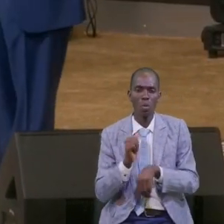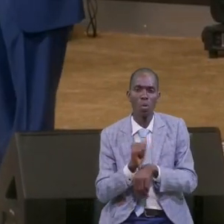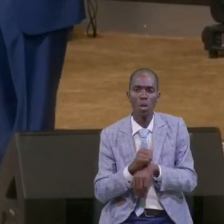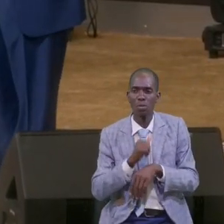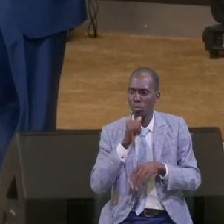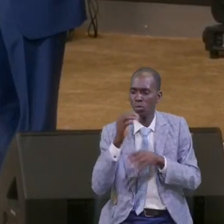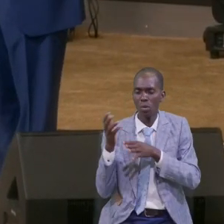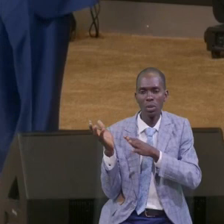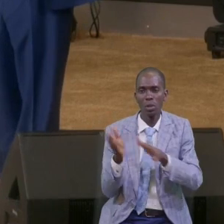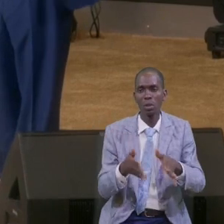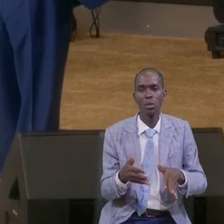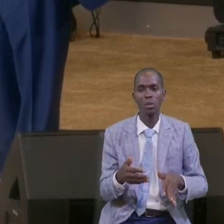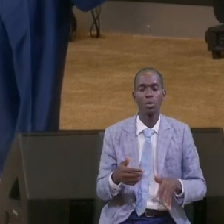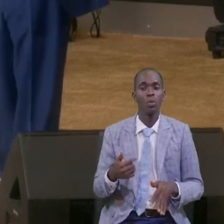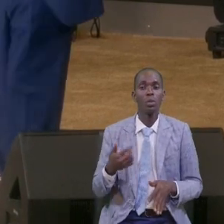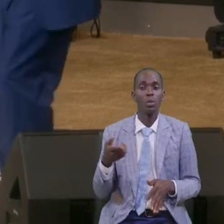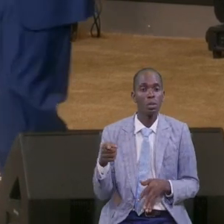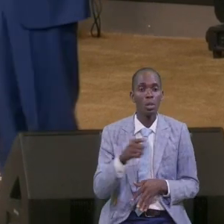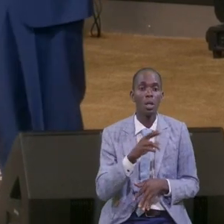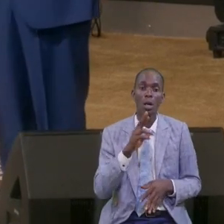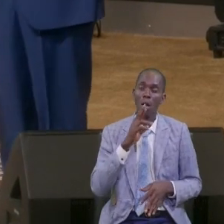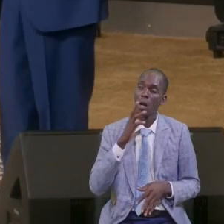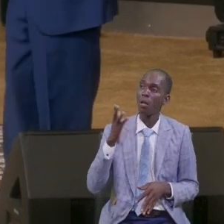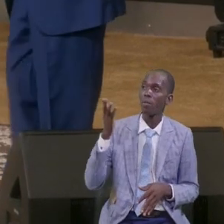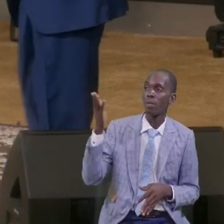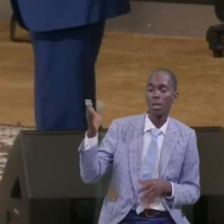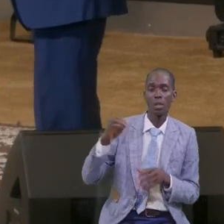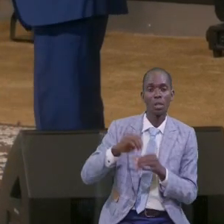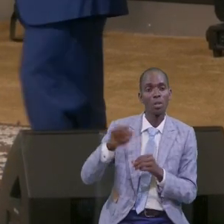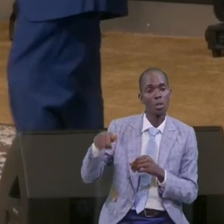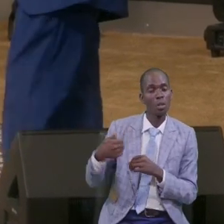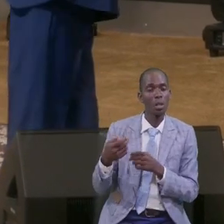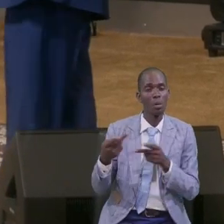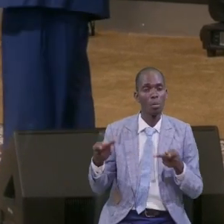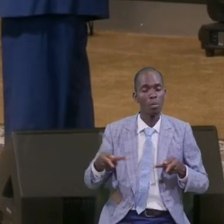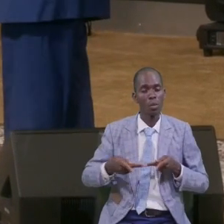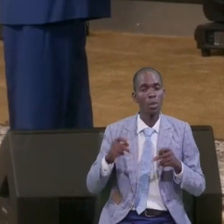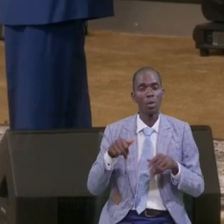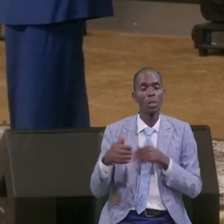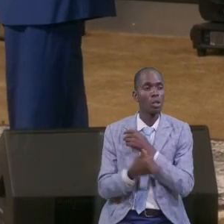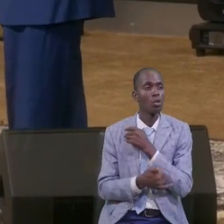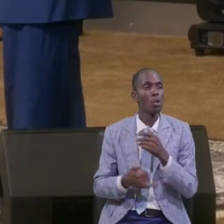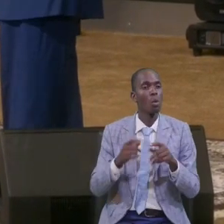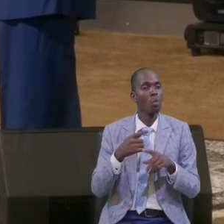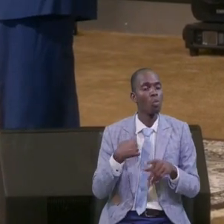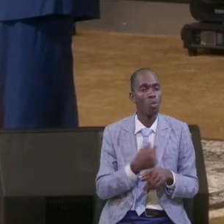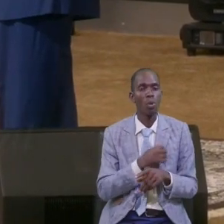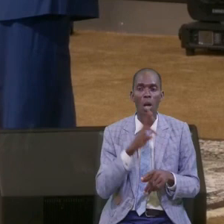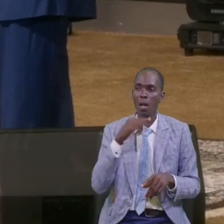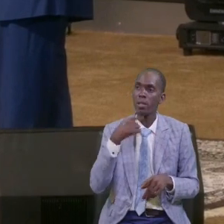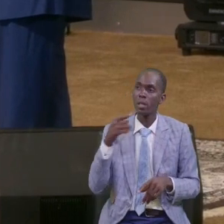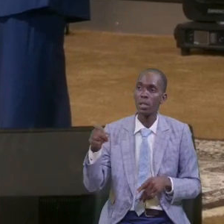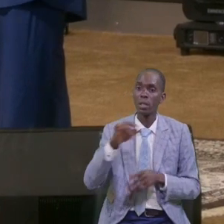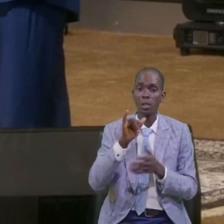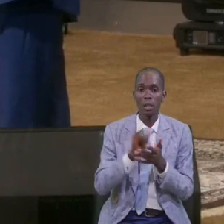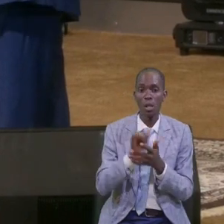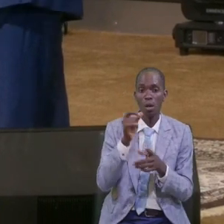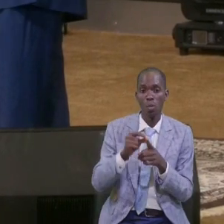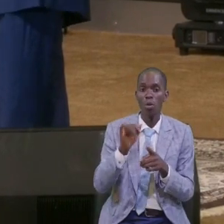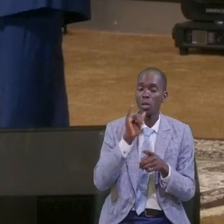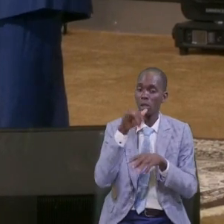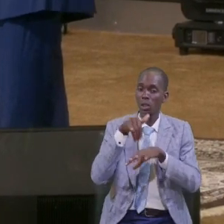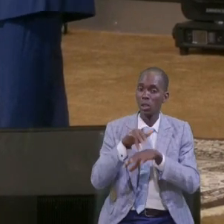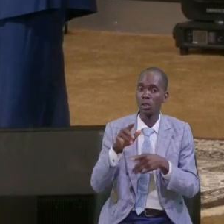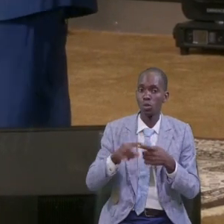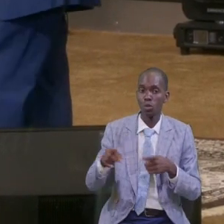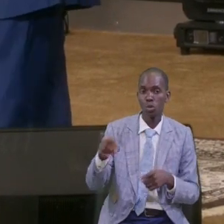We cannot overlook them. They are there, and we're telling them, the word is being sent to you. Because you are adventurous